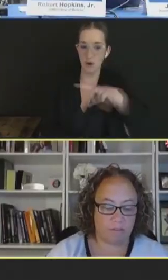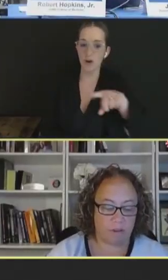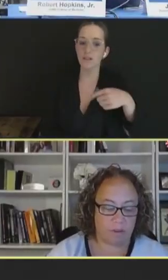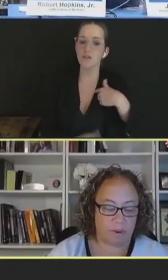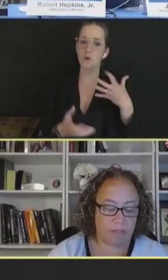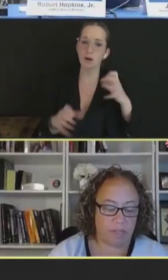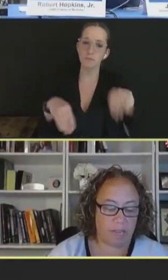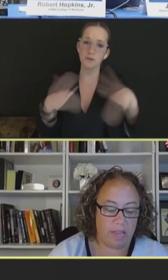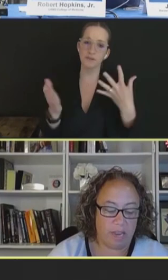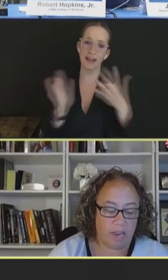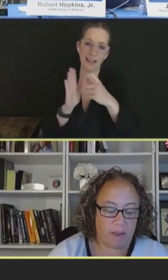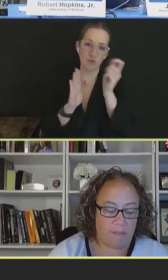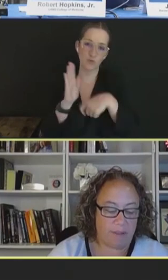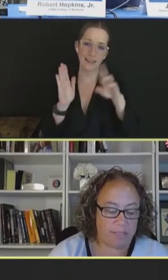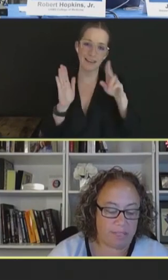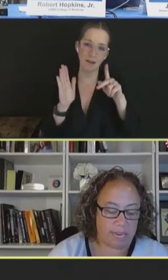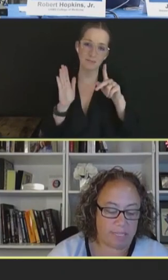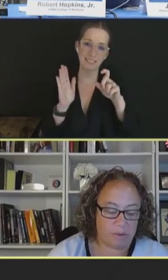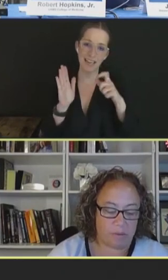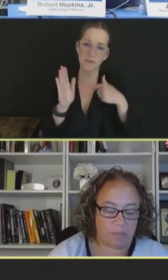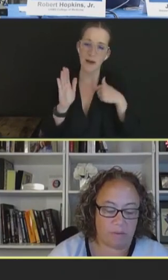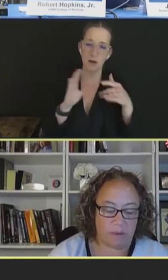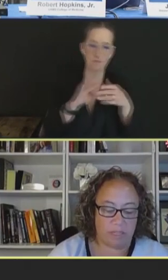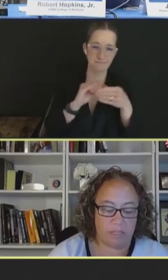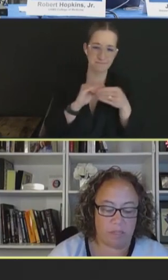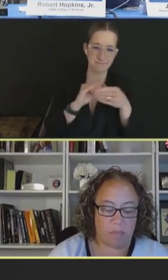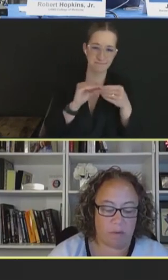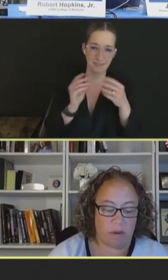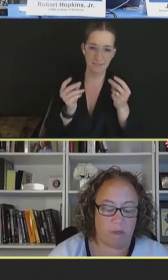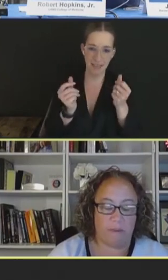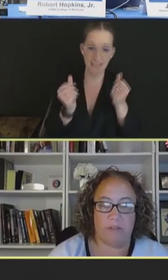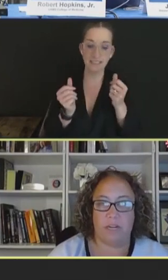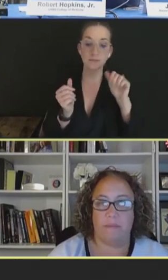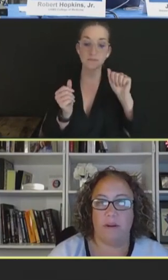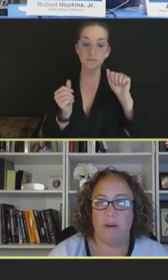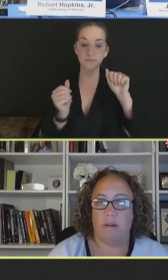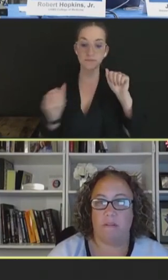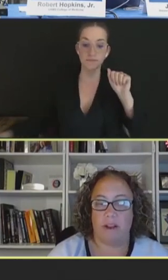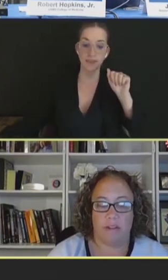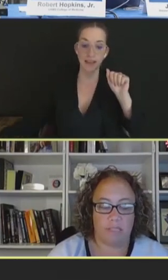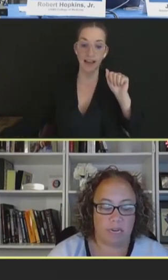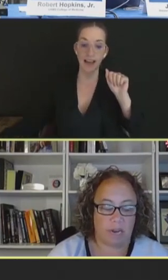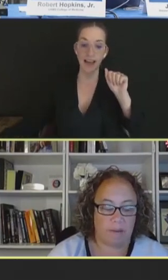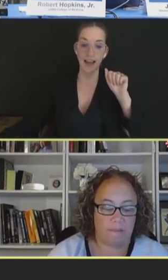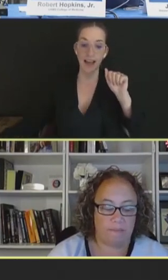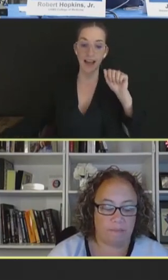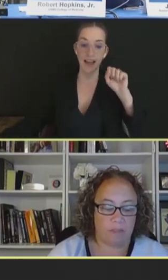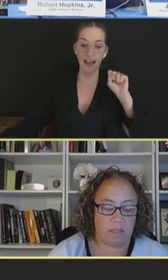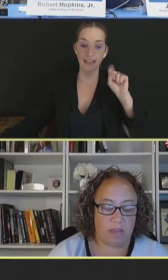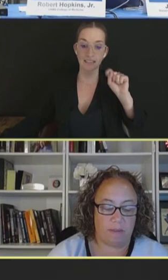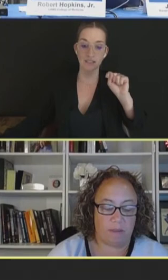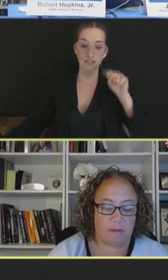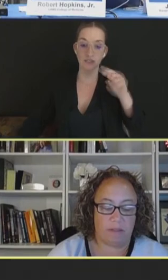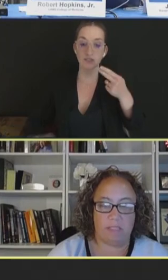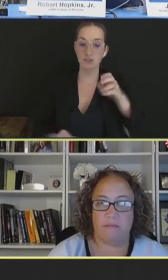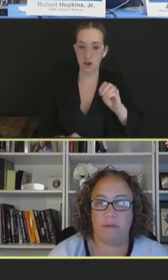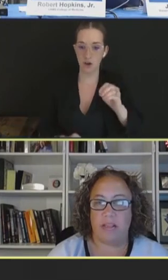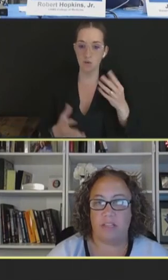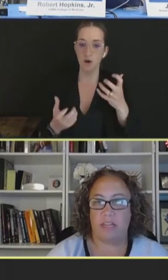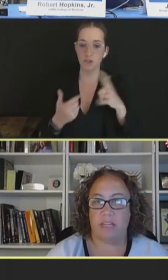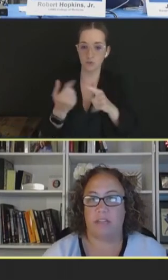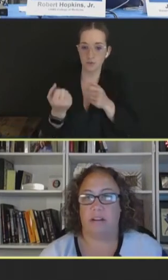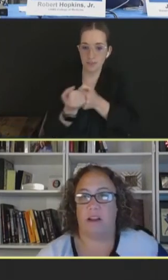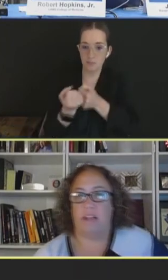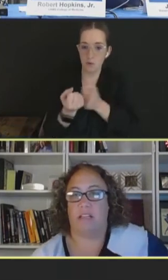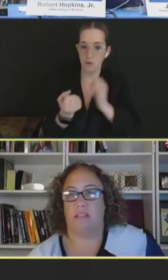things for you quickly. Obviously, ASTO is really working to support our membership around the upcoming release of